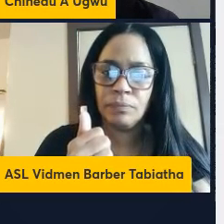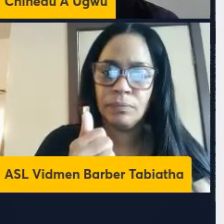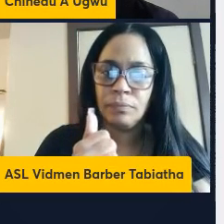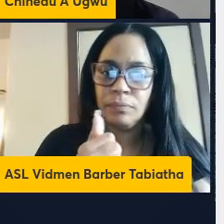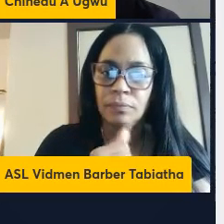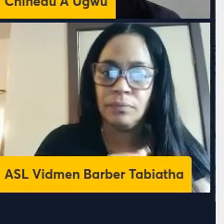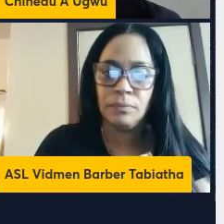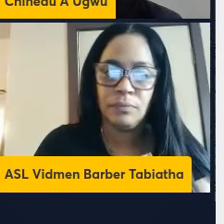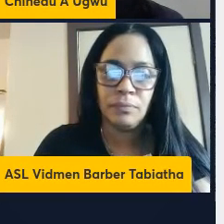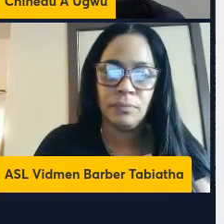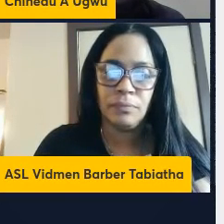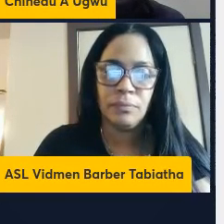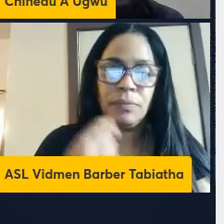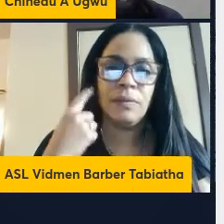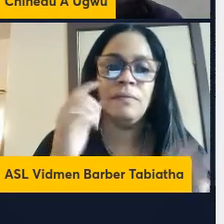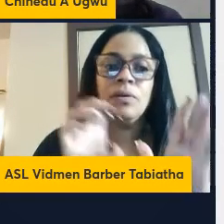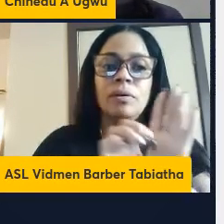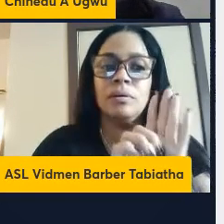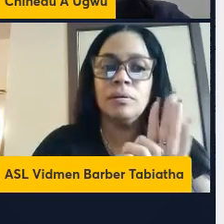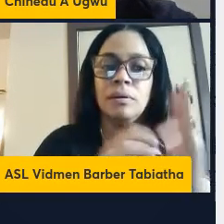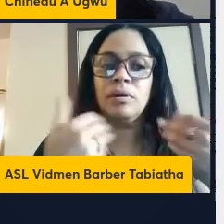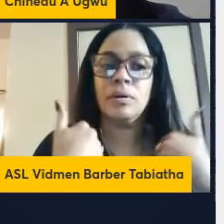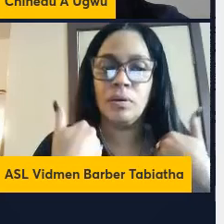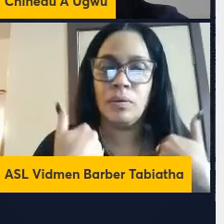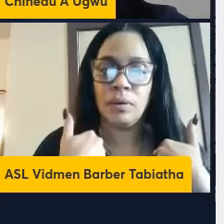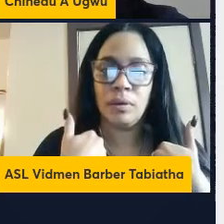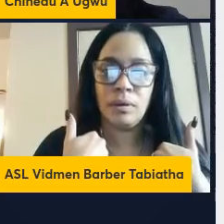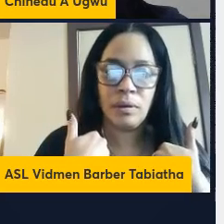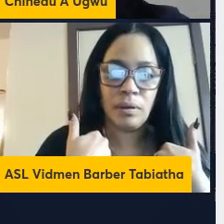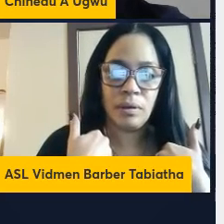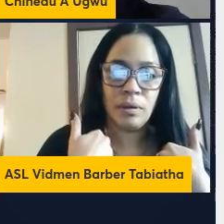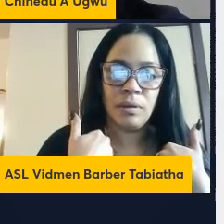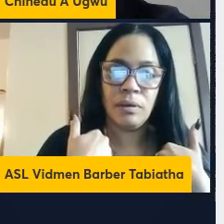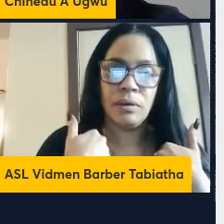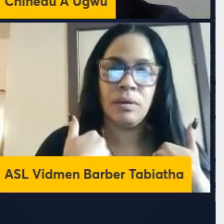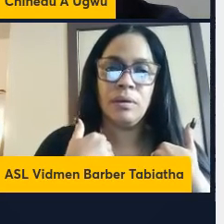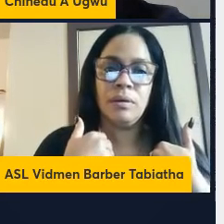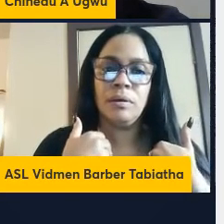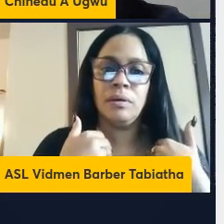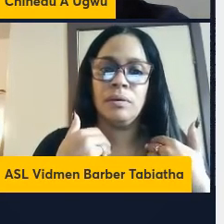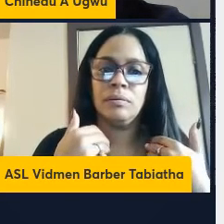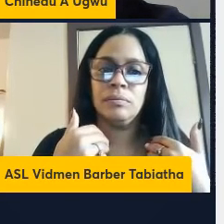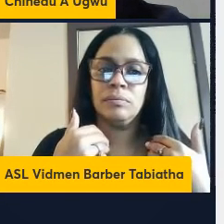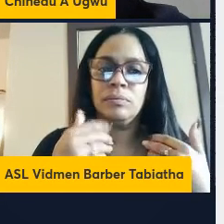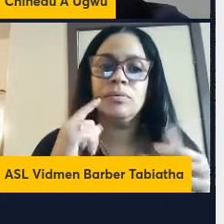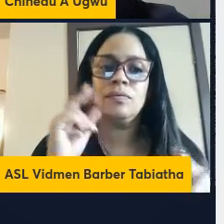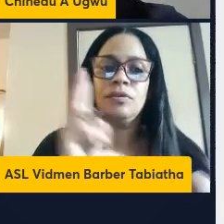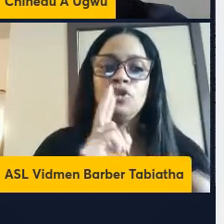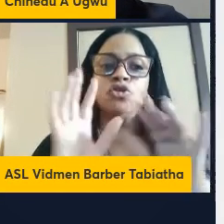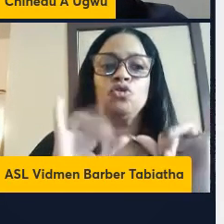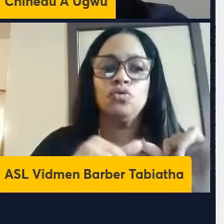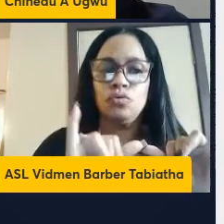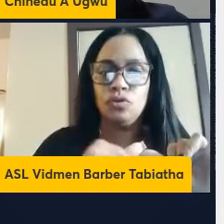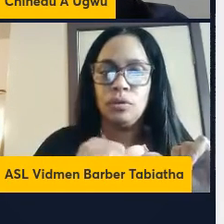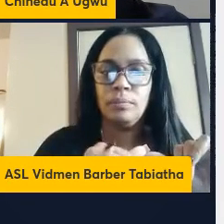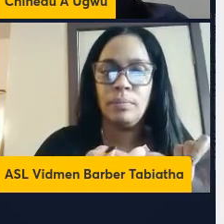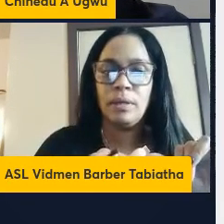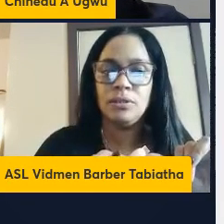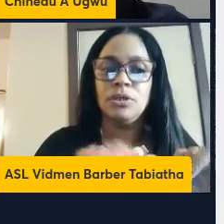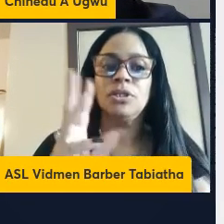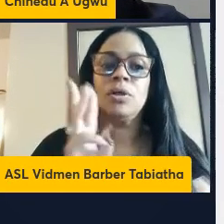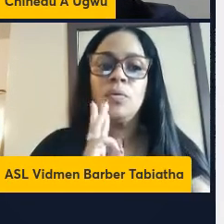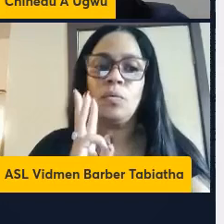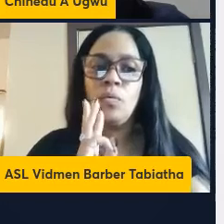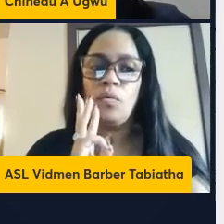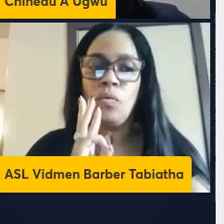those in the US. So, for example, we have ELISA and Luminex platform to which we use to measure binding antibody response. And this